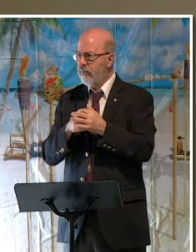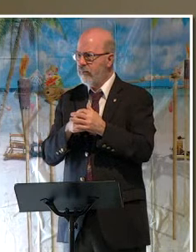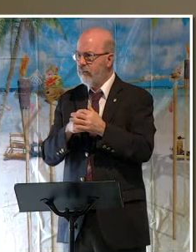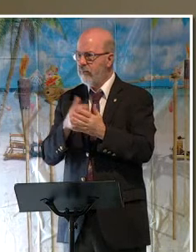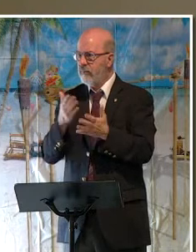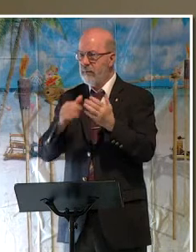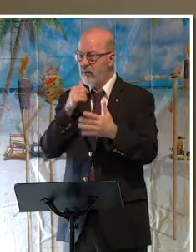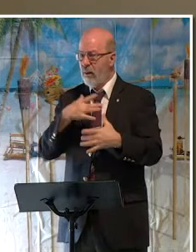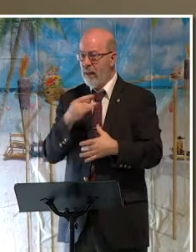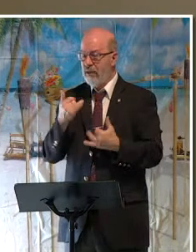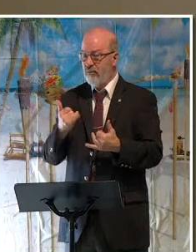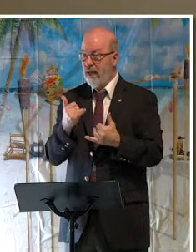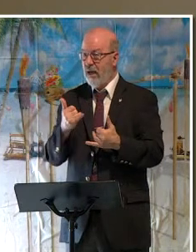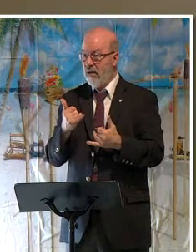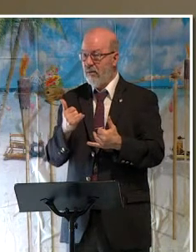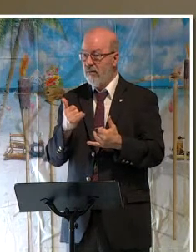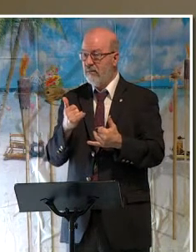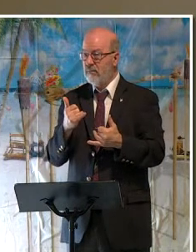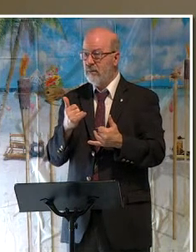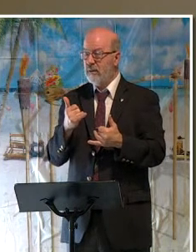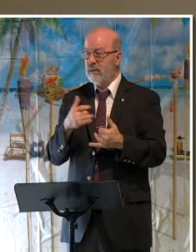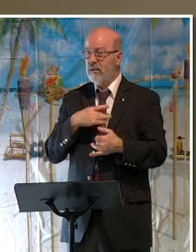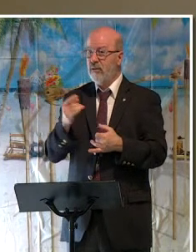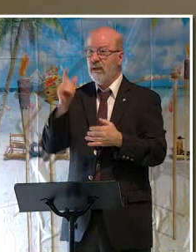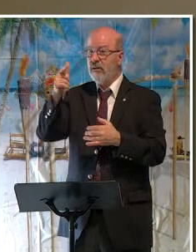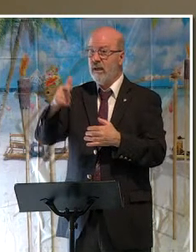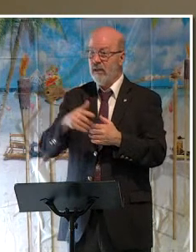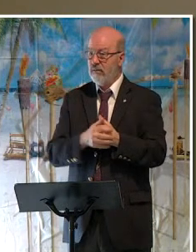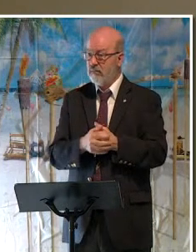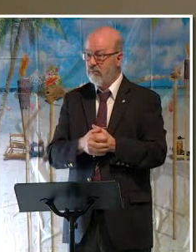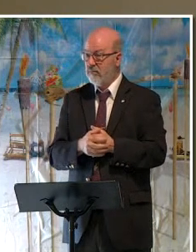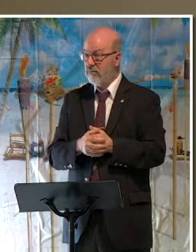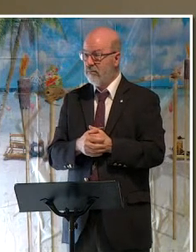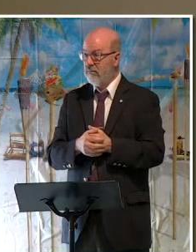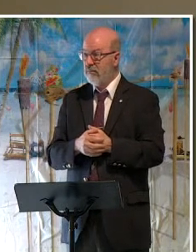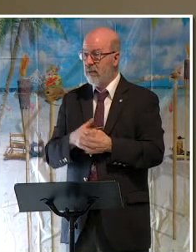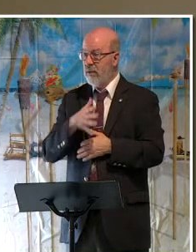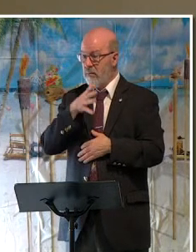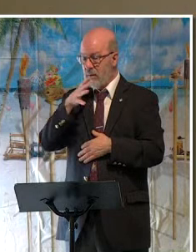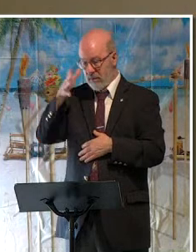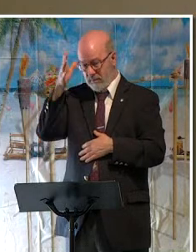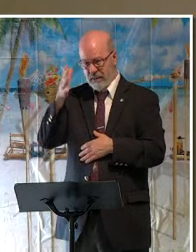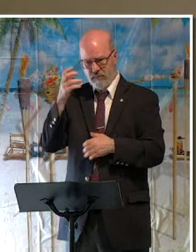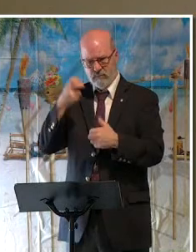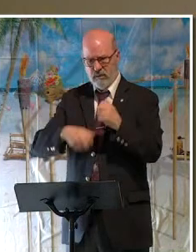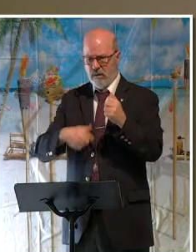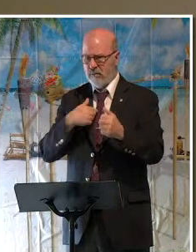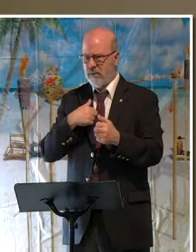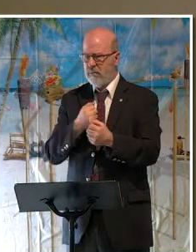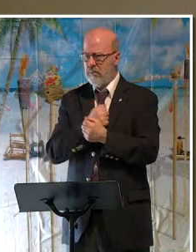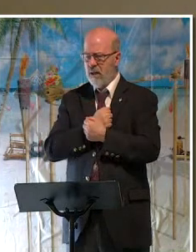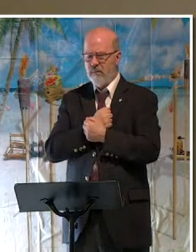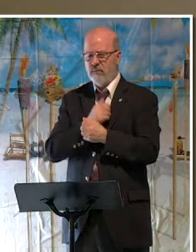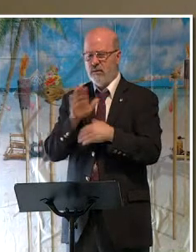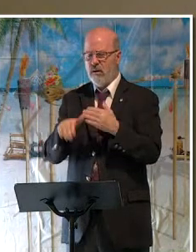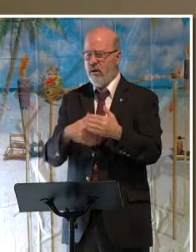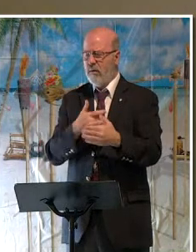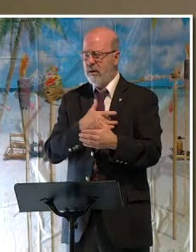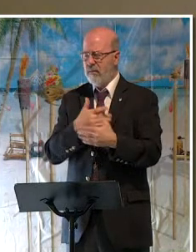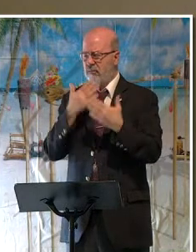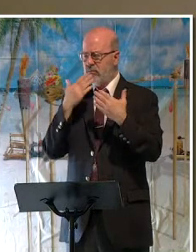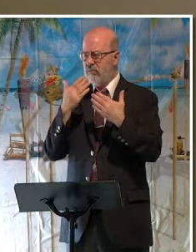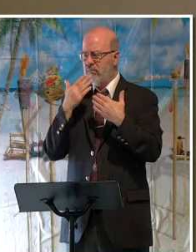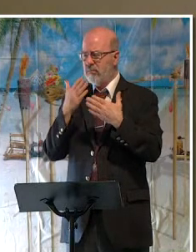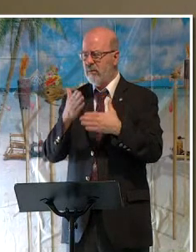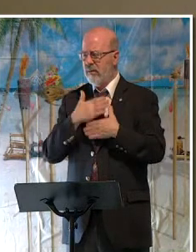They may not like you now, but they'll like you later. My mom and dad were tough on me, but I love them with all my heart, and I'm so